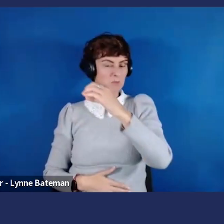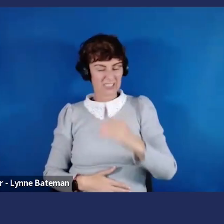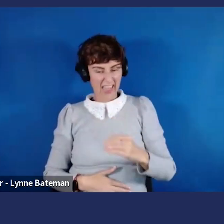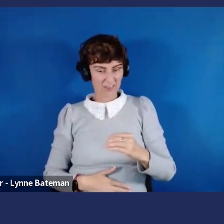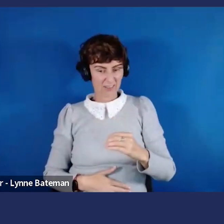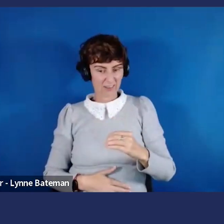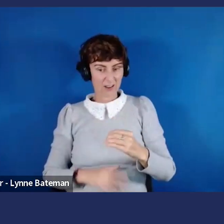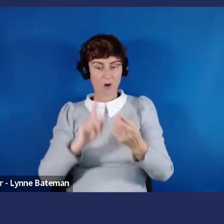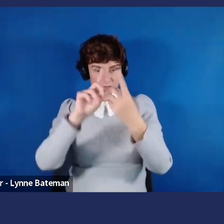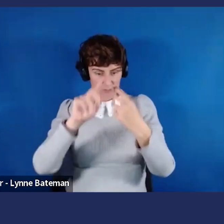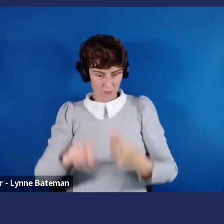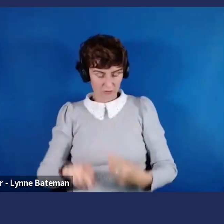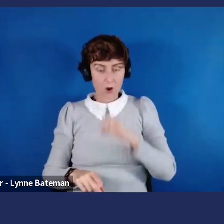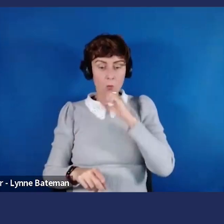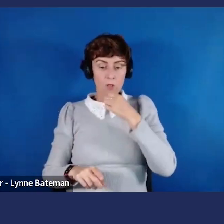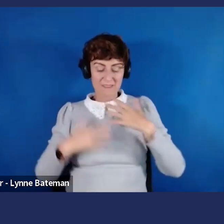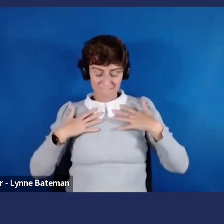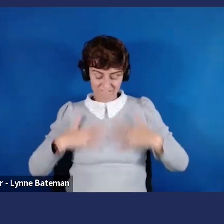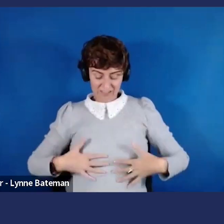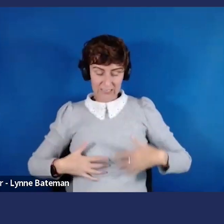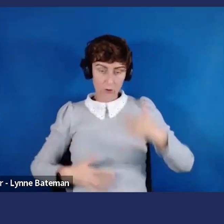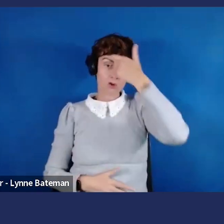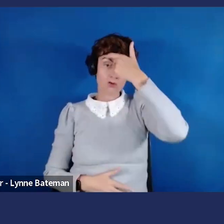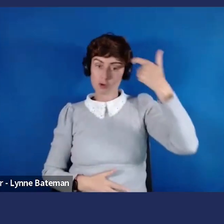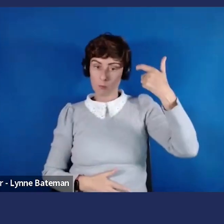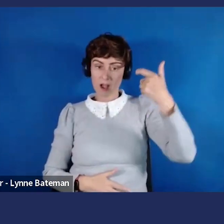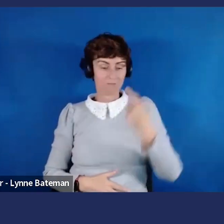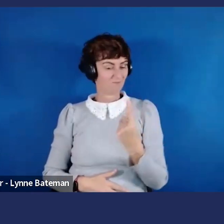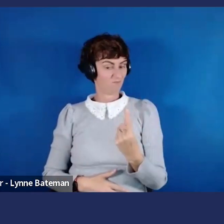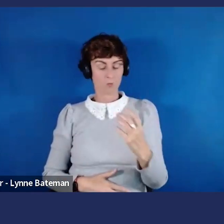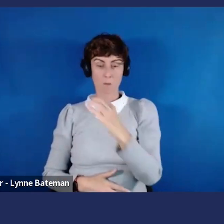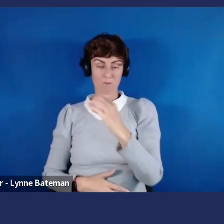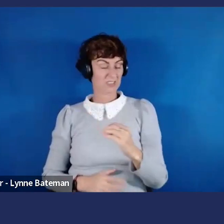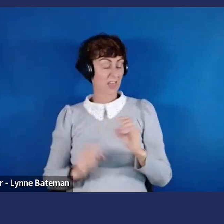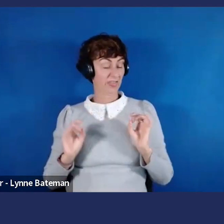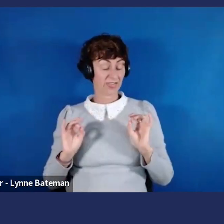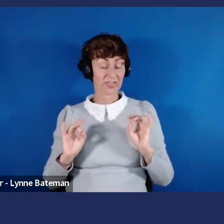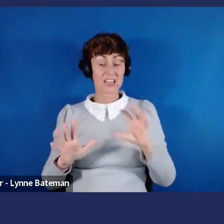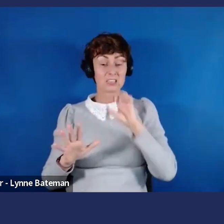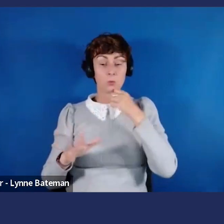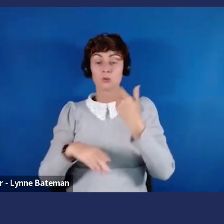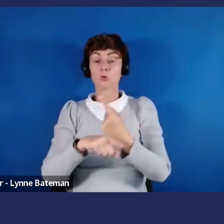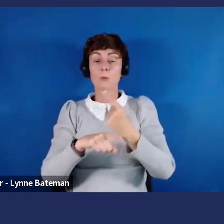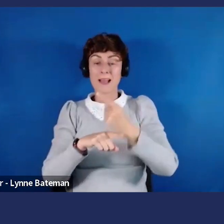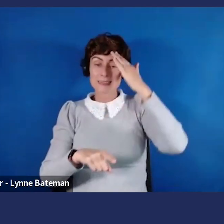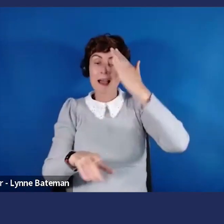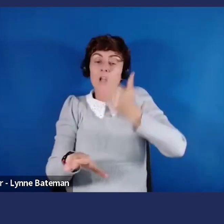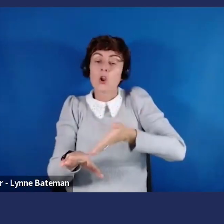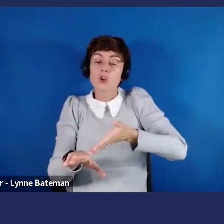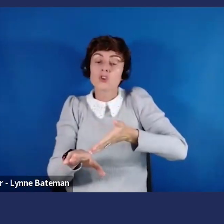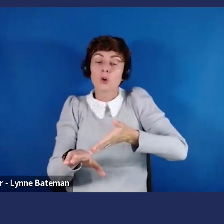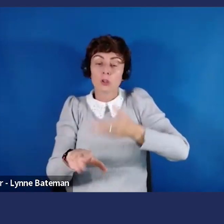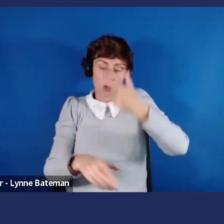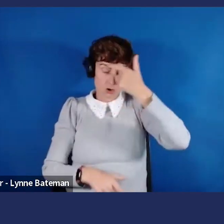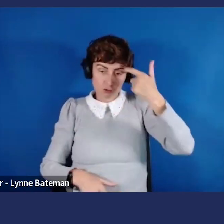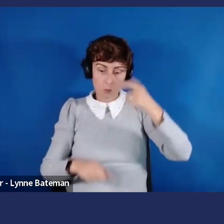on physiological trauma, and only 1% of the papers that came up were related to the psychological trauma or